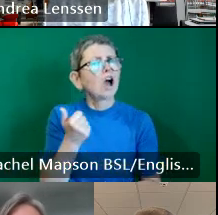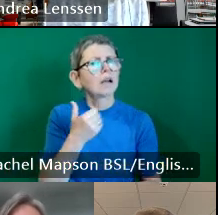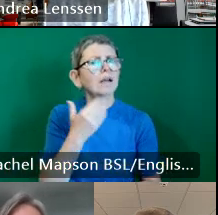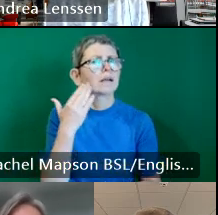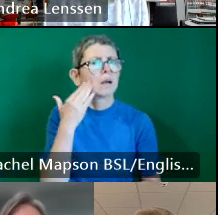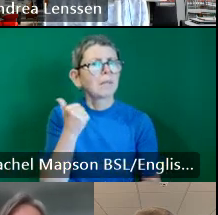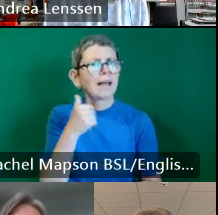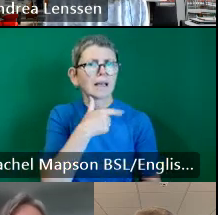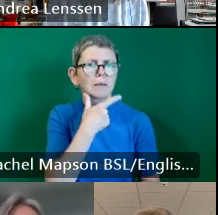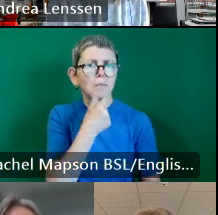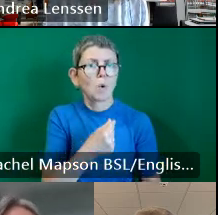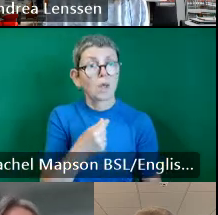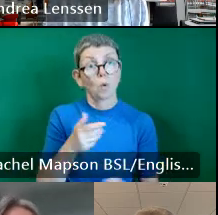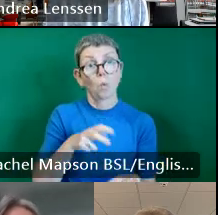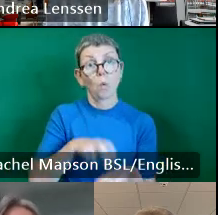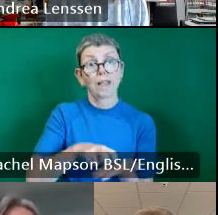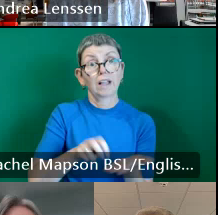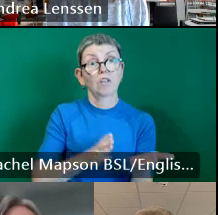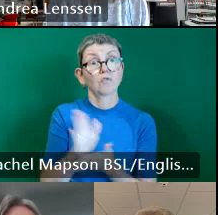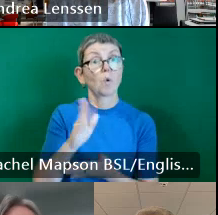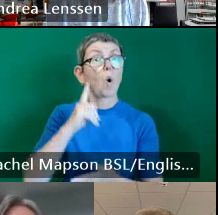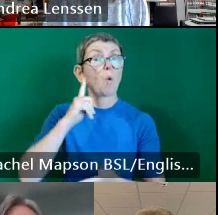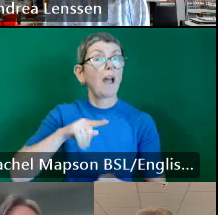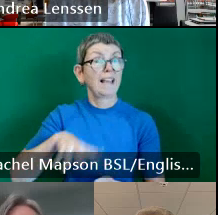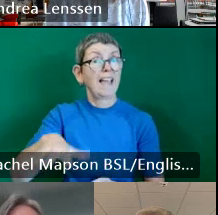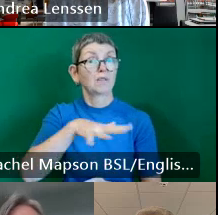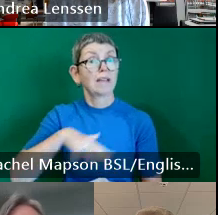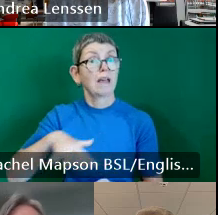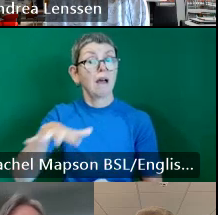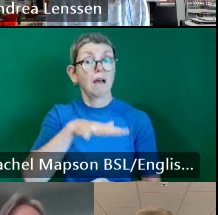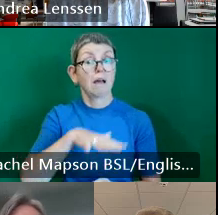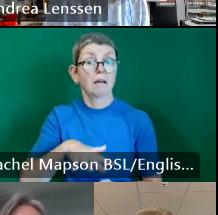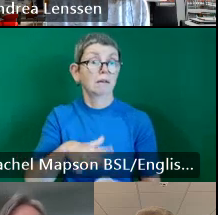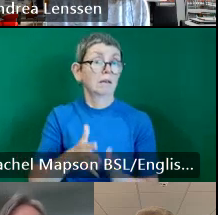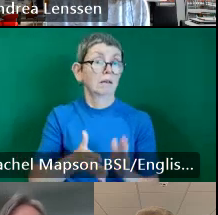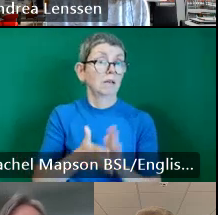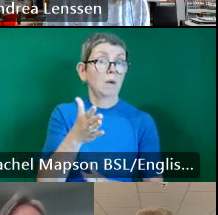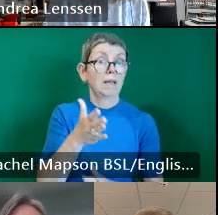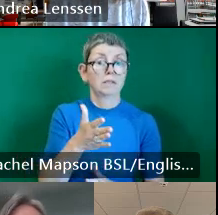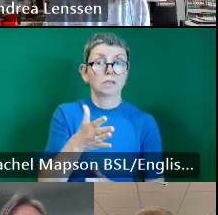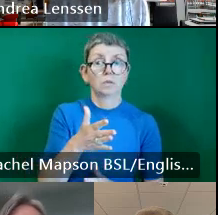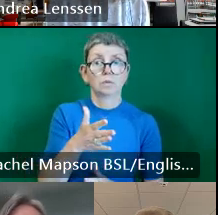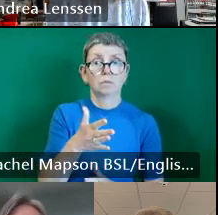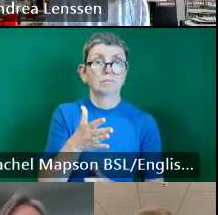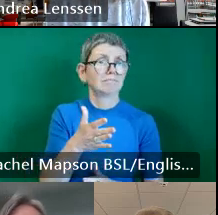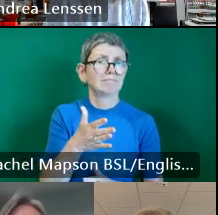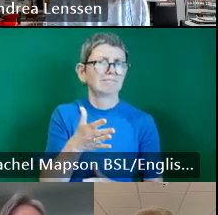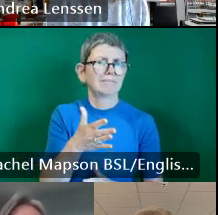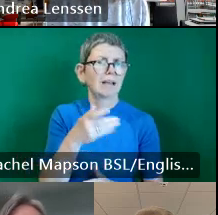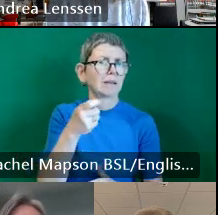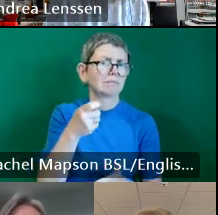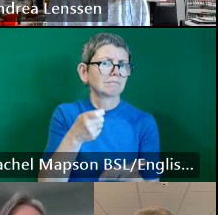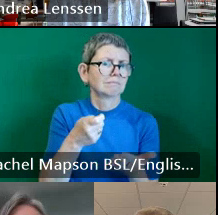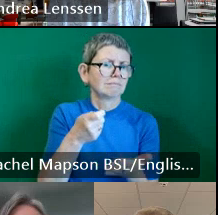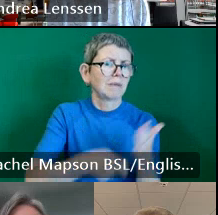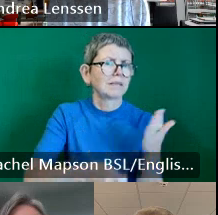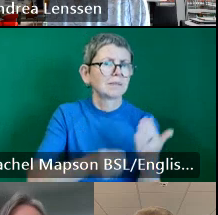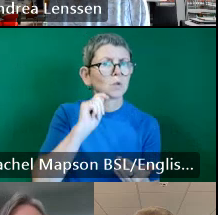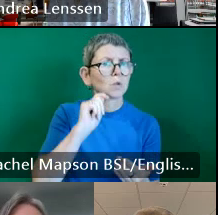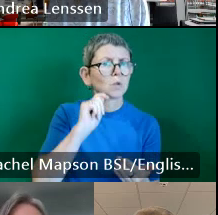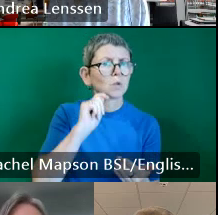in a predominantly white neighborhood. He went out to get some Skittles and an Arizona sweet tea, and he was on his way